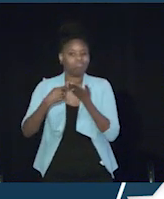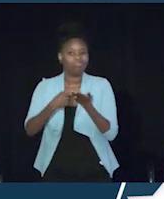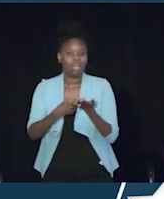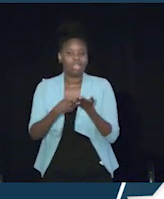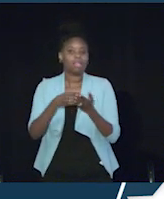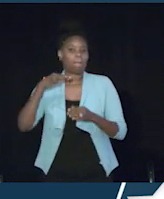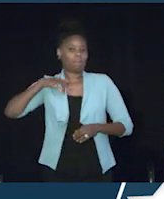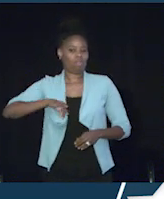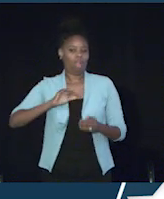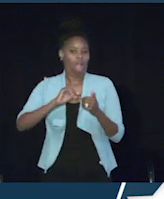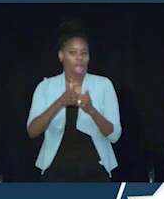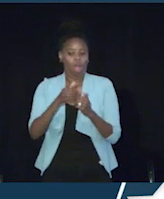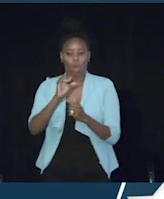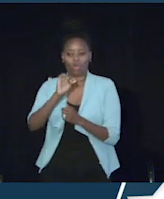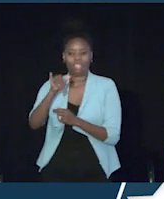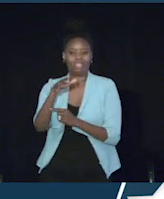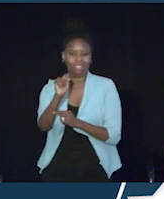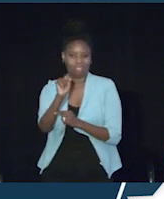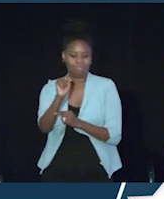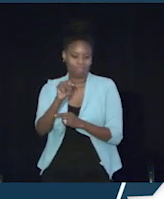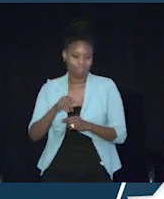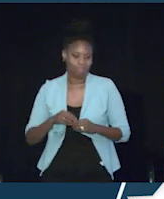OJTs.